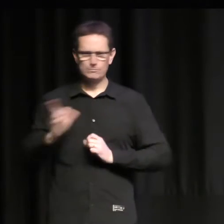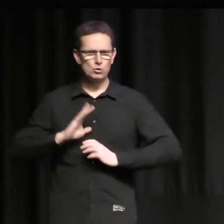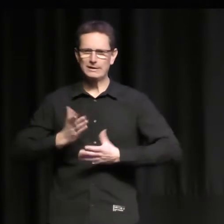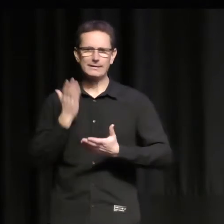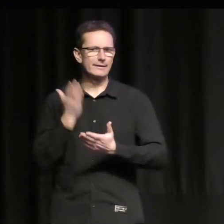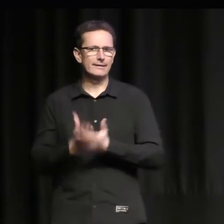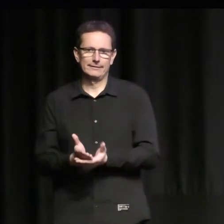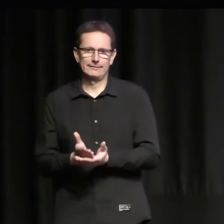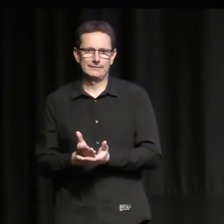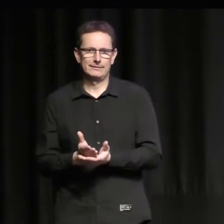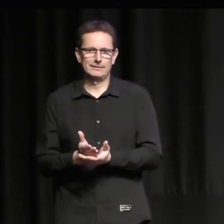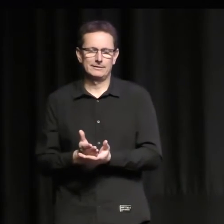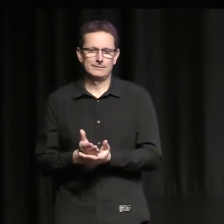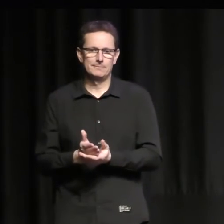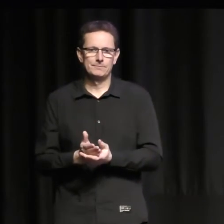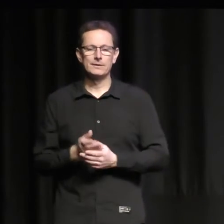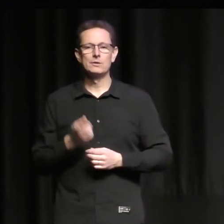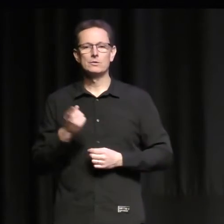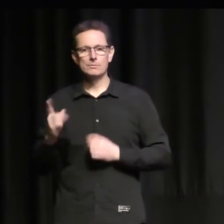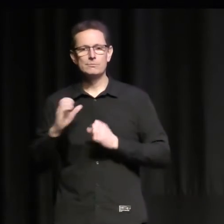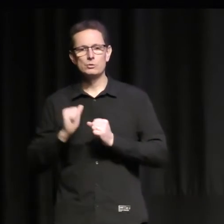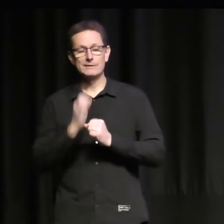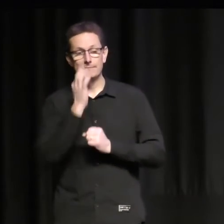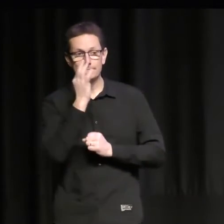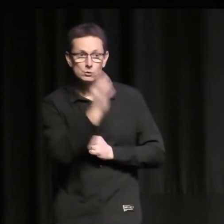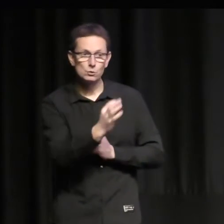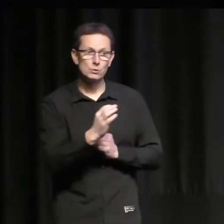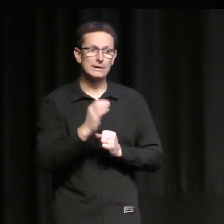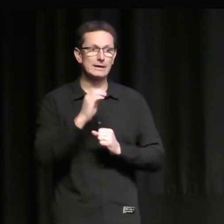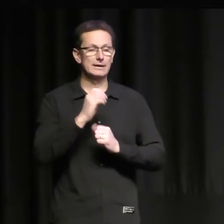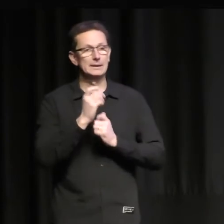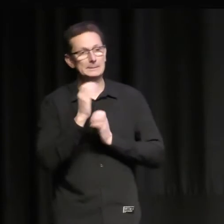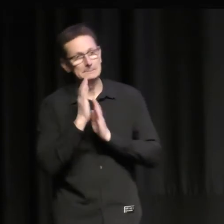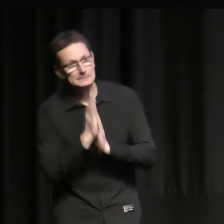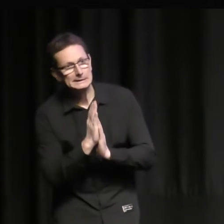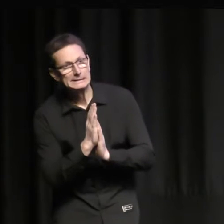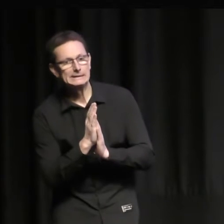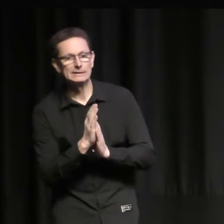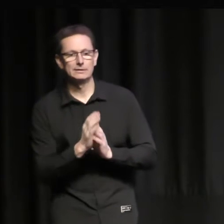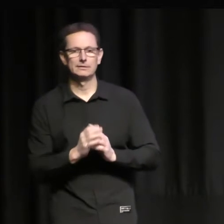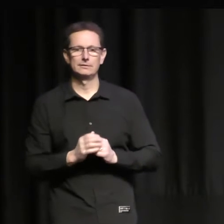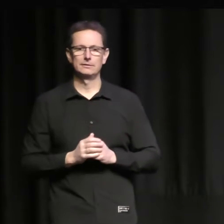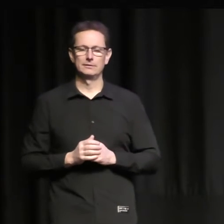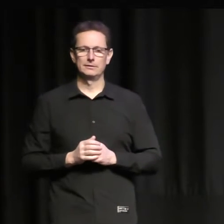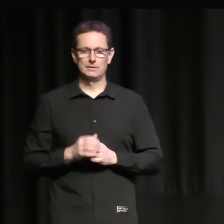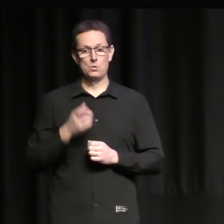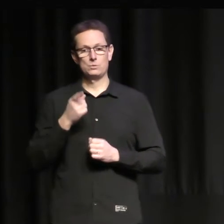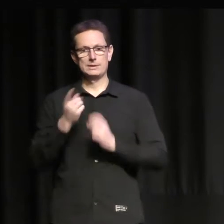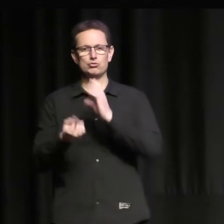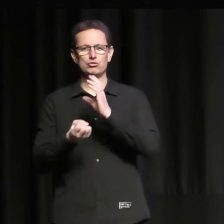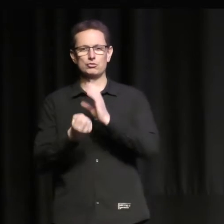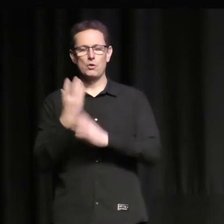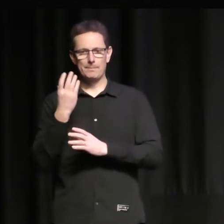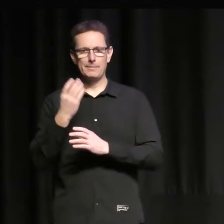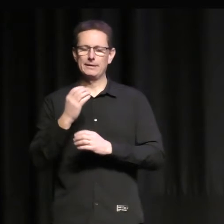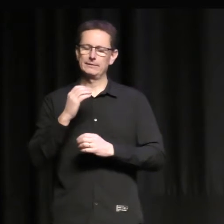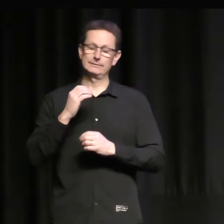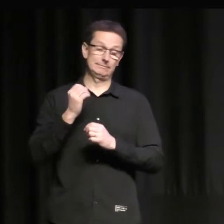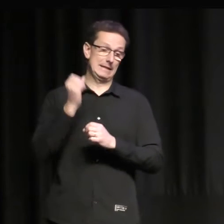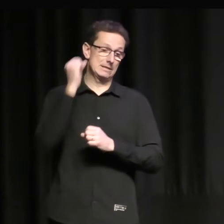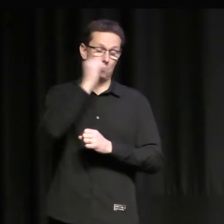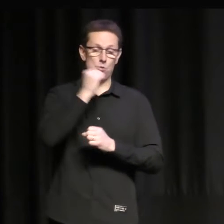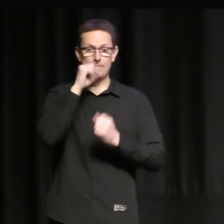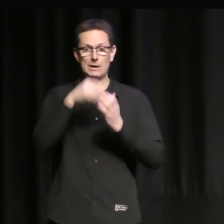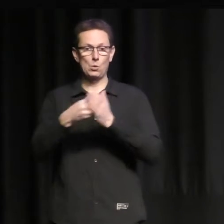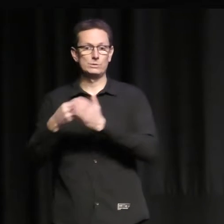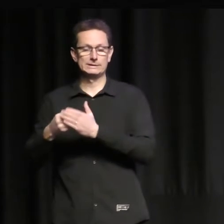right. They have to ask. They have to plead. And this creates tremendous costs, and you can easily work